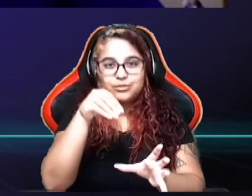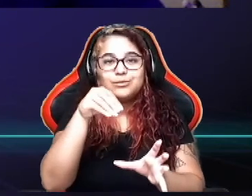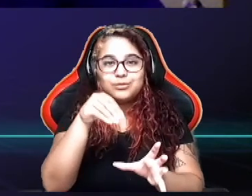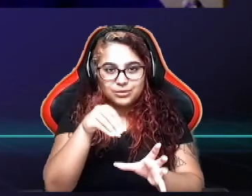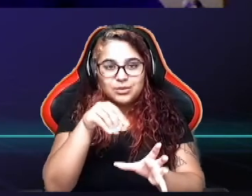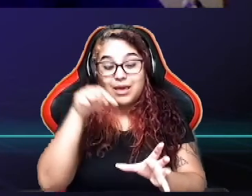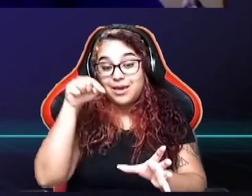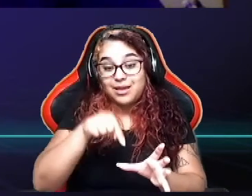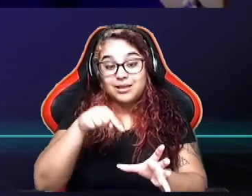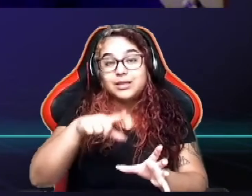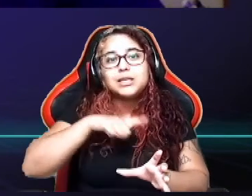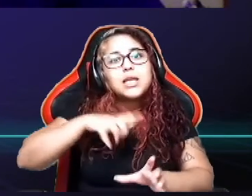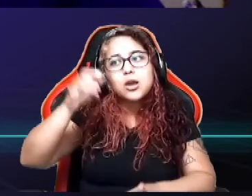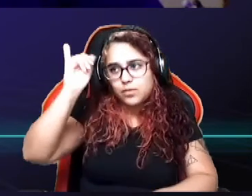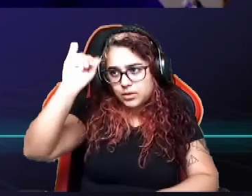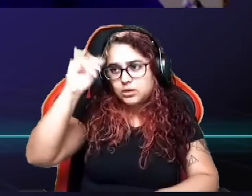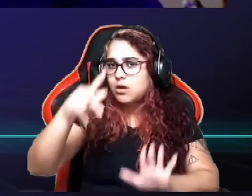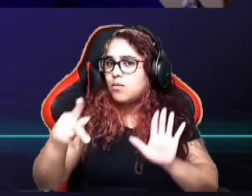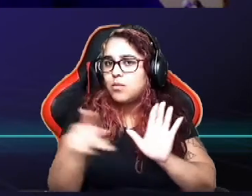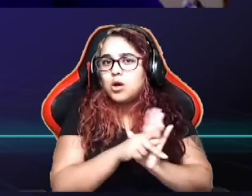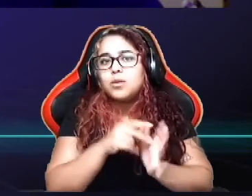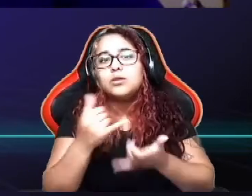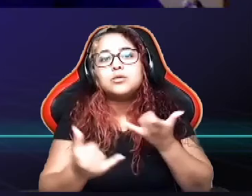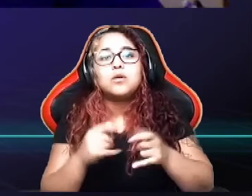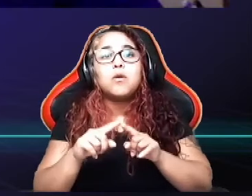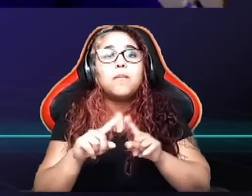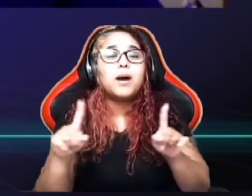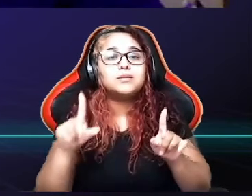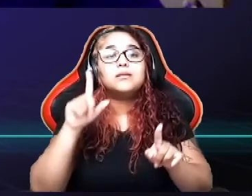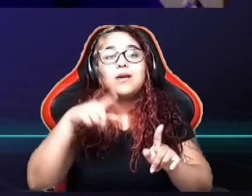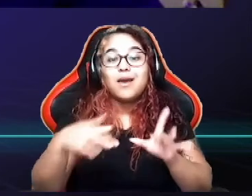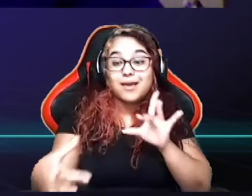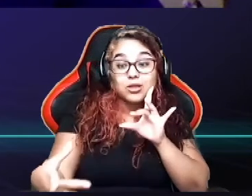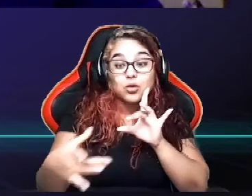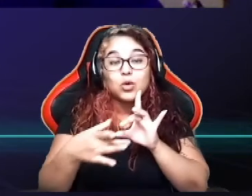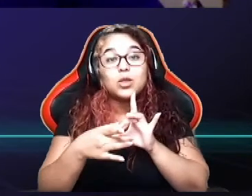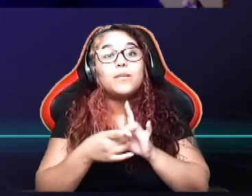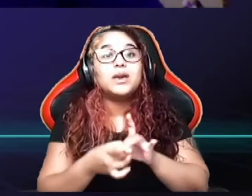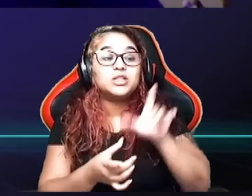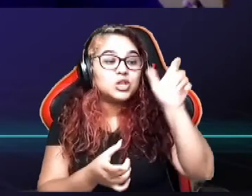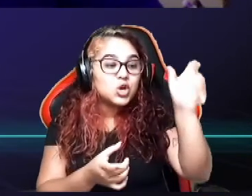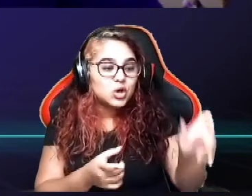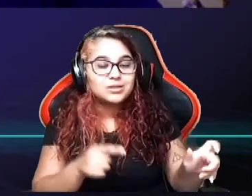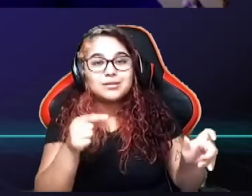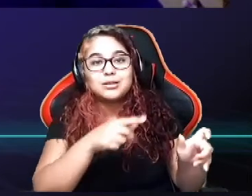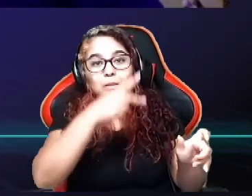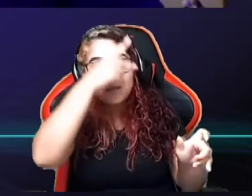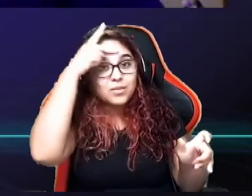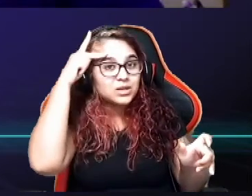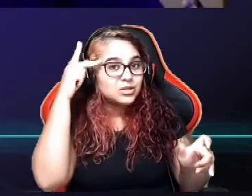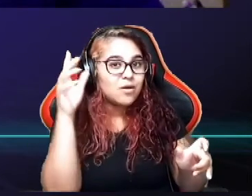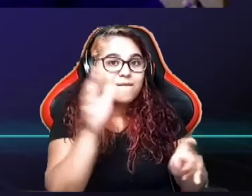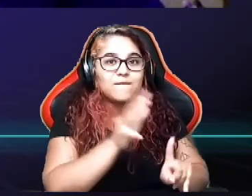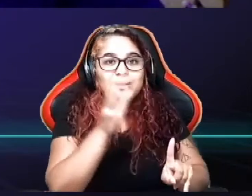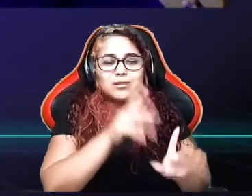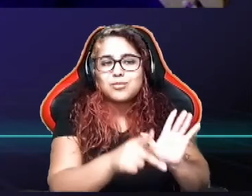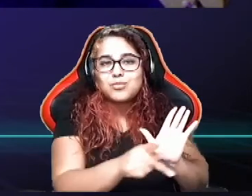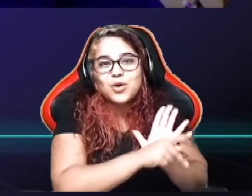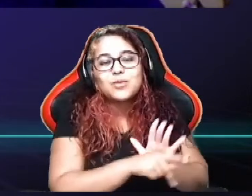hero that has a narrative in Gunstars, which is completely connected and inspired